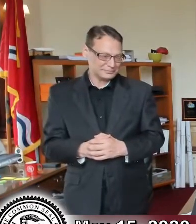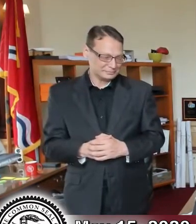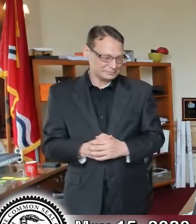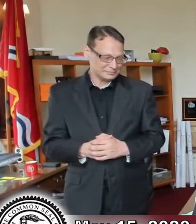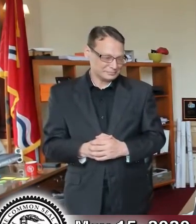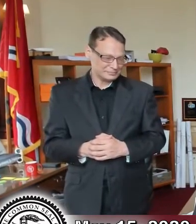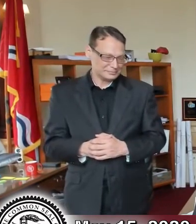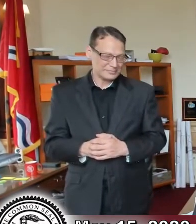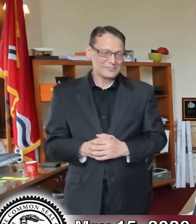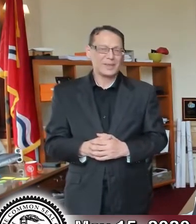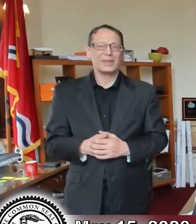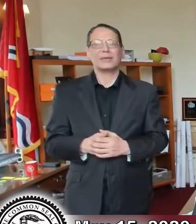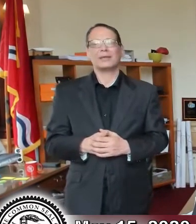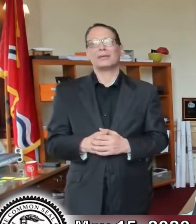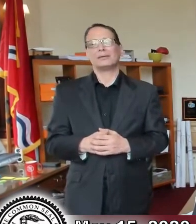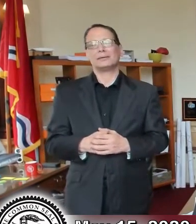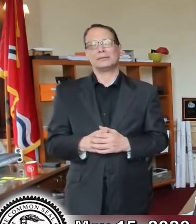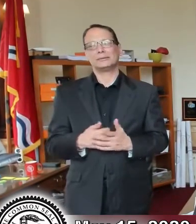In general,